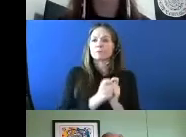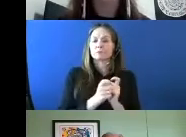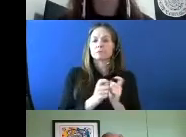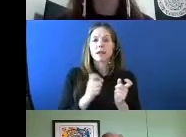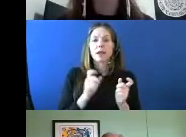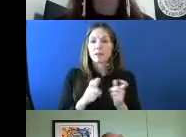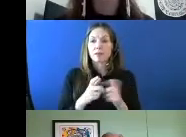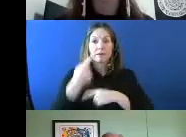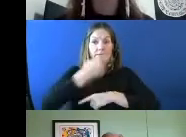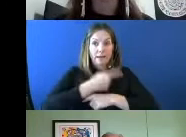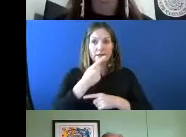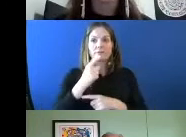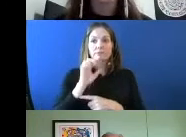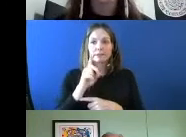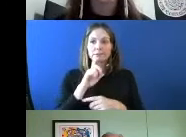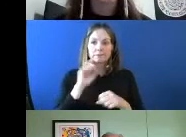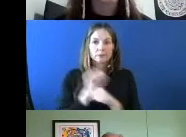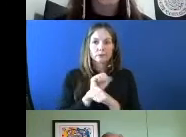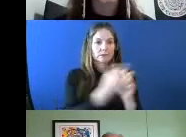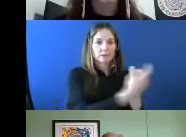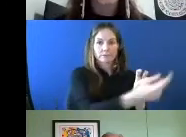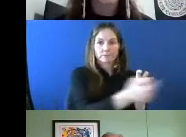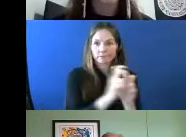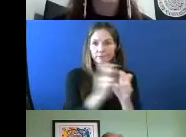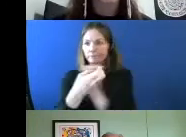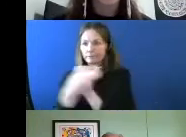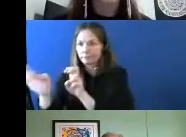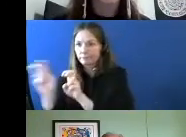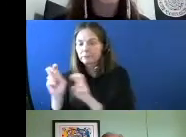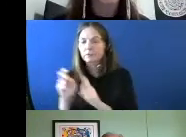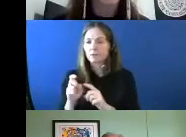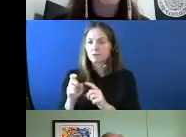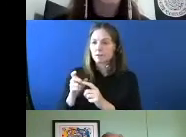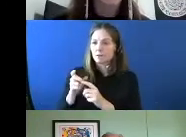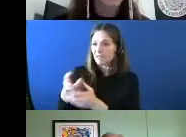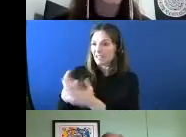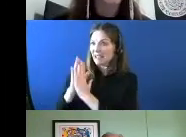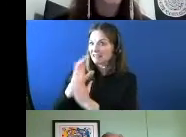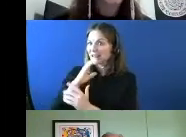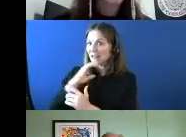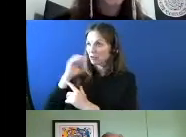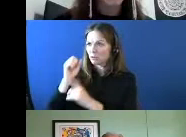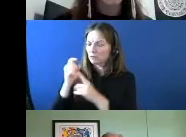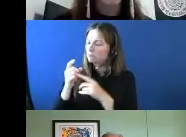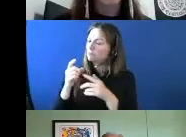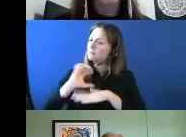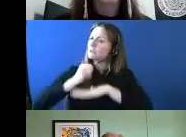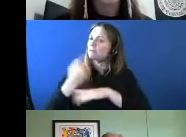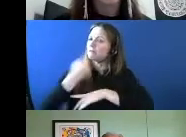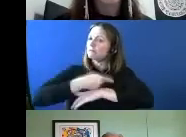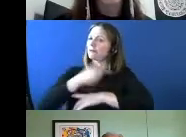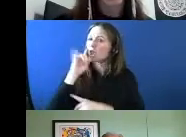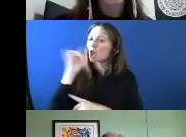circles, we went to the elders first, asked them, you know, how they wanted to guide the day. And,